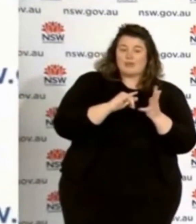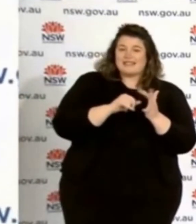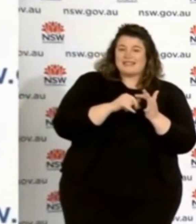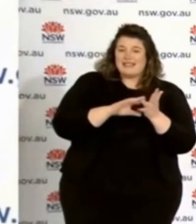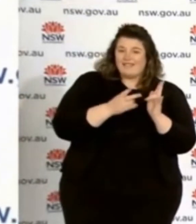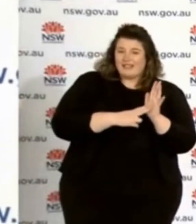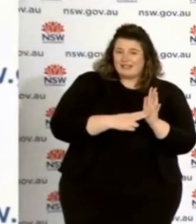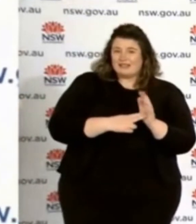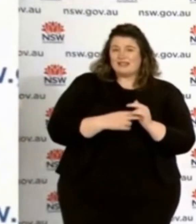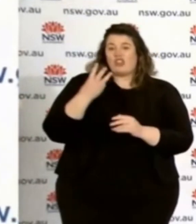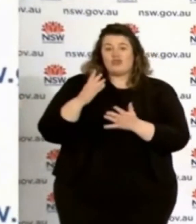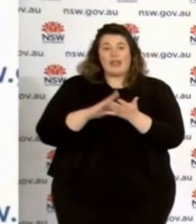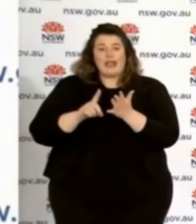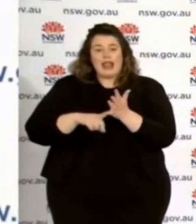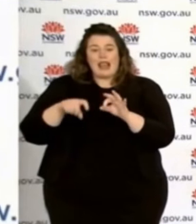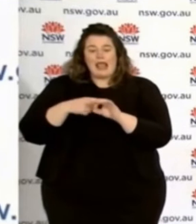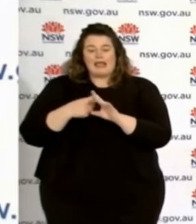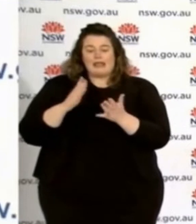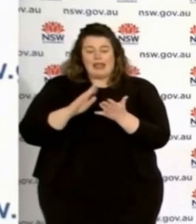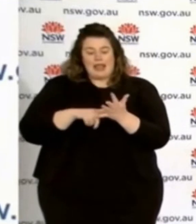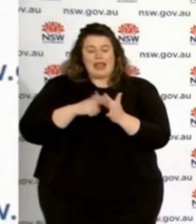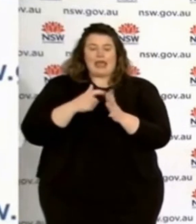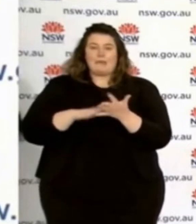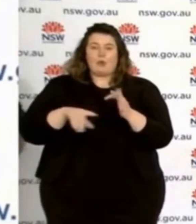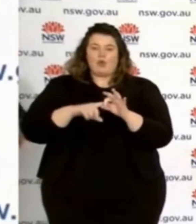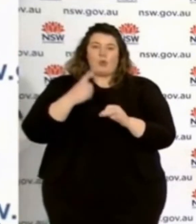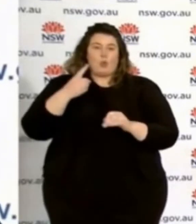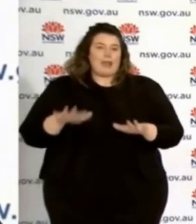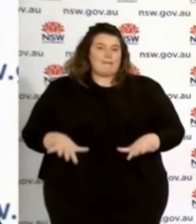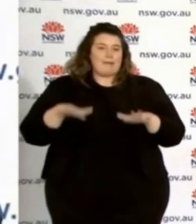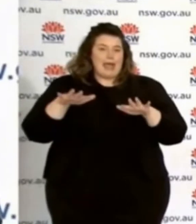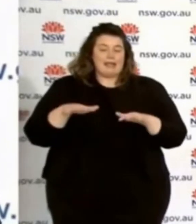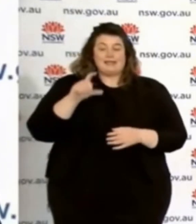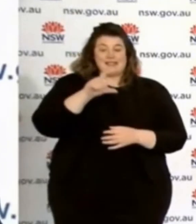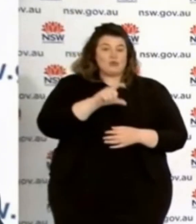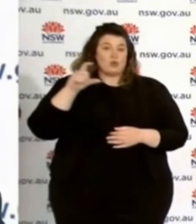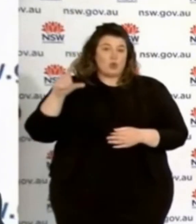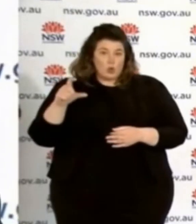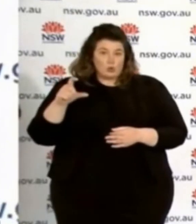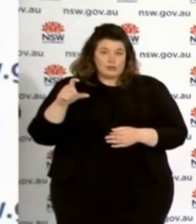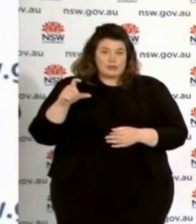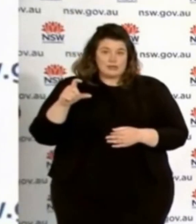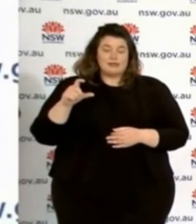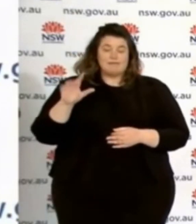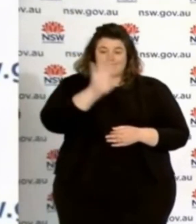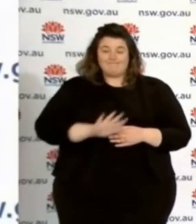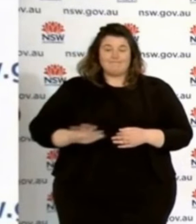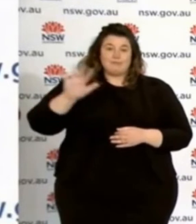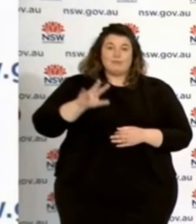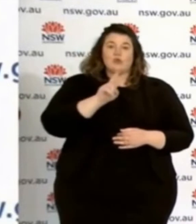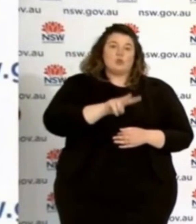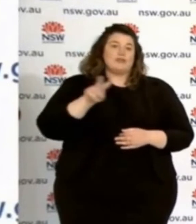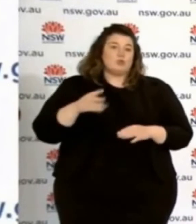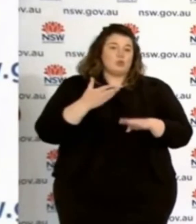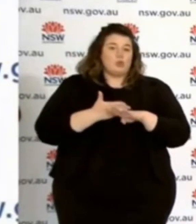Newcastle, 3 in Lake Macquarie, 1 in Maitland. On the Central Coast, on the Central Coast, there were